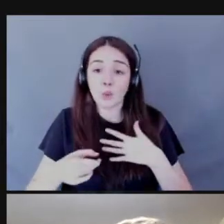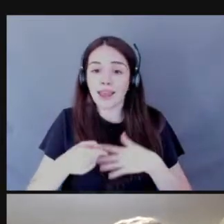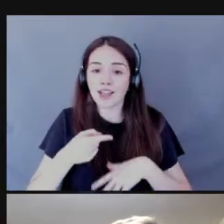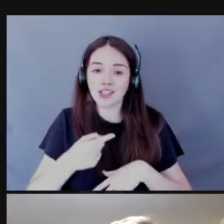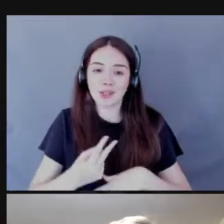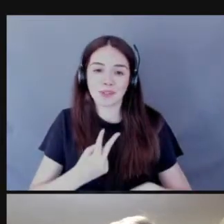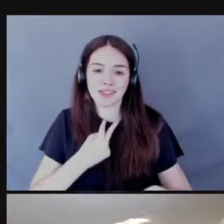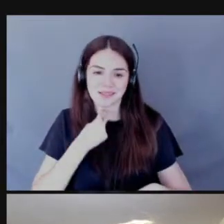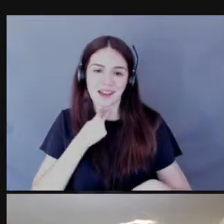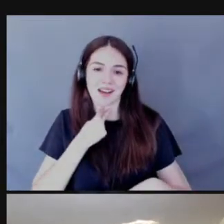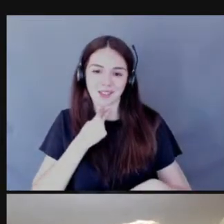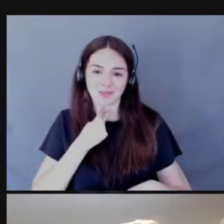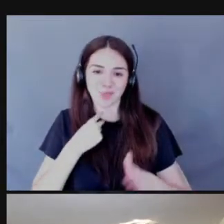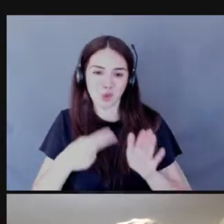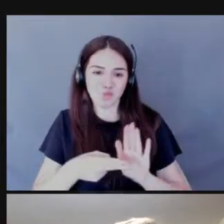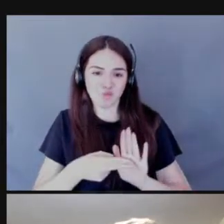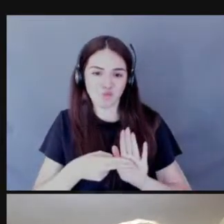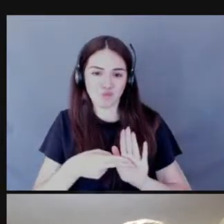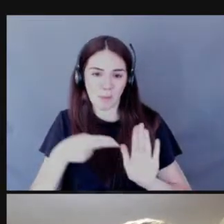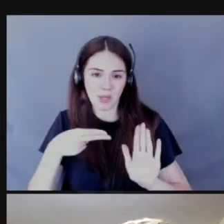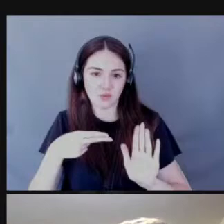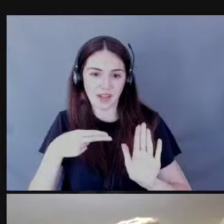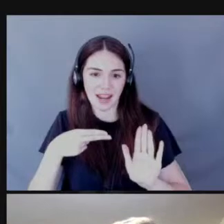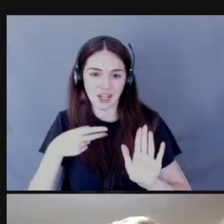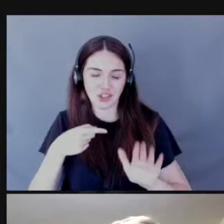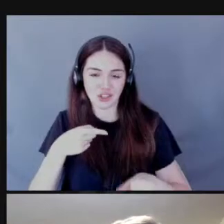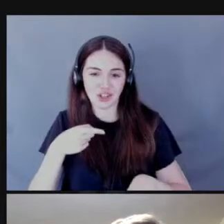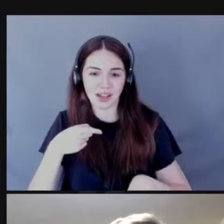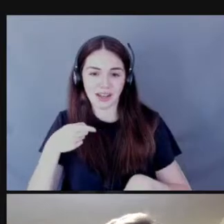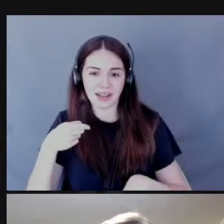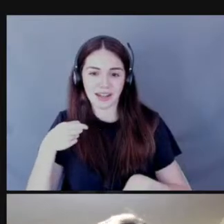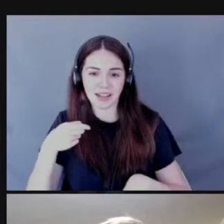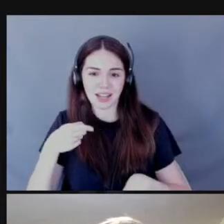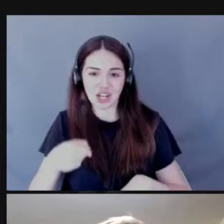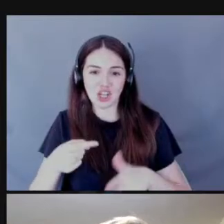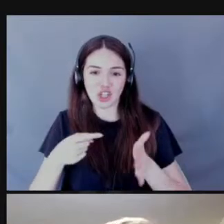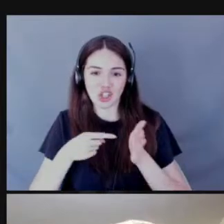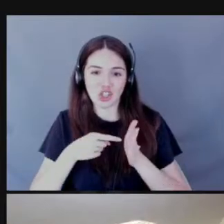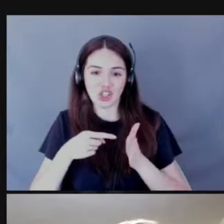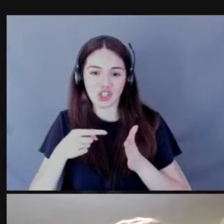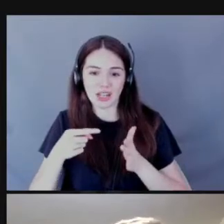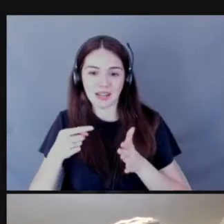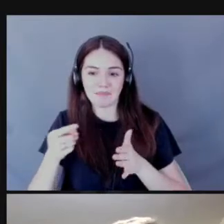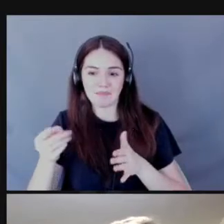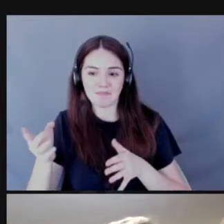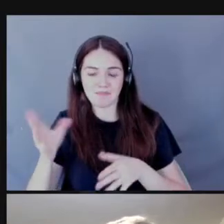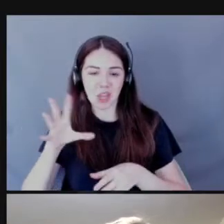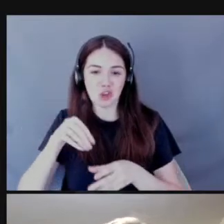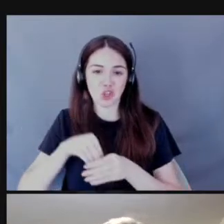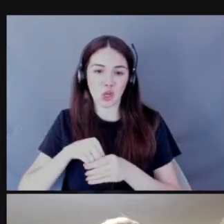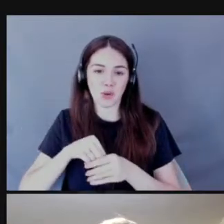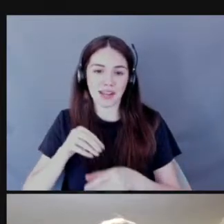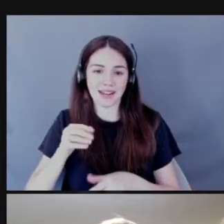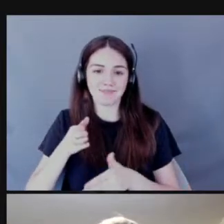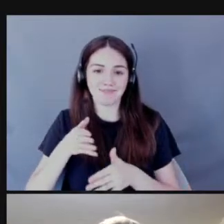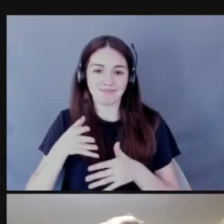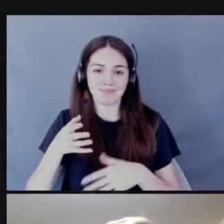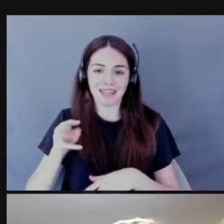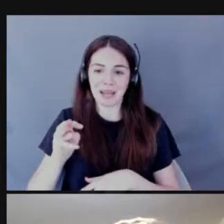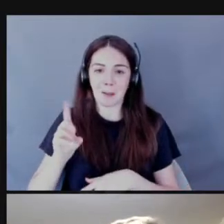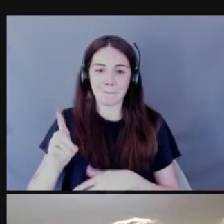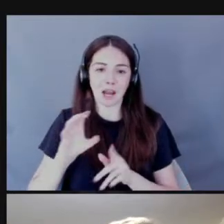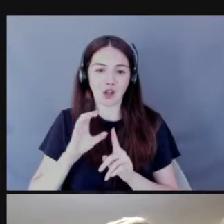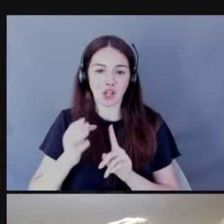the reputation for having brought Chessie into the mainstream of Maryland culture, and the Maryland papers